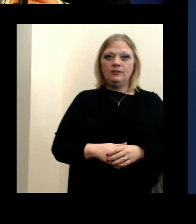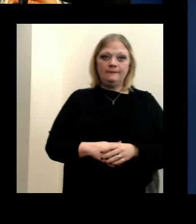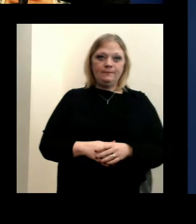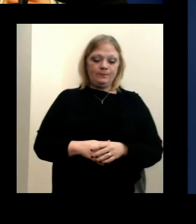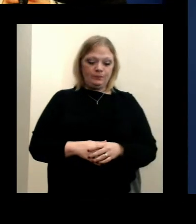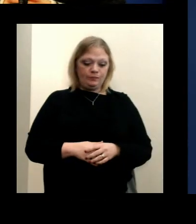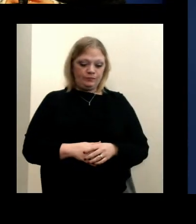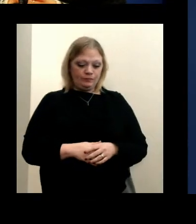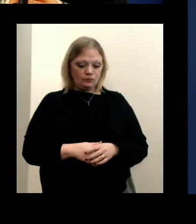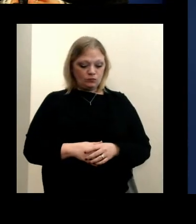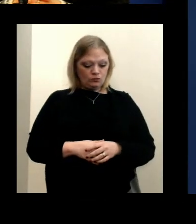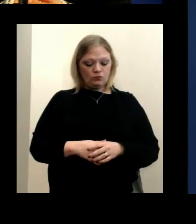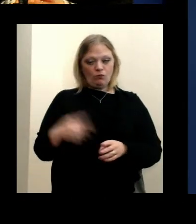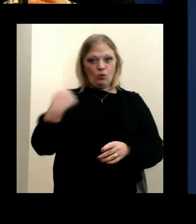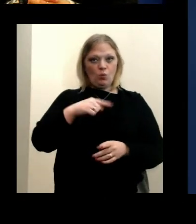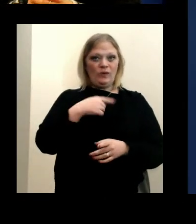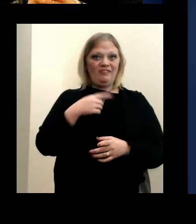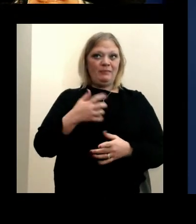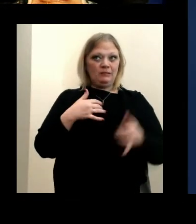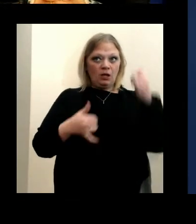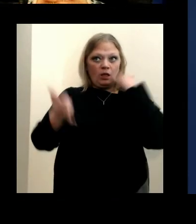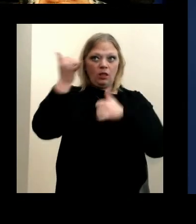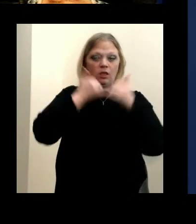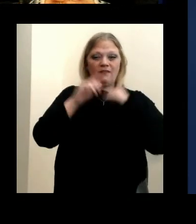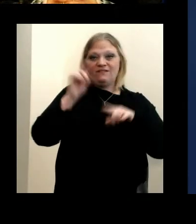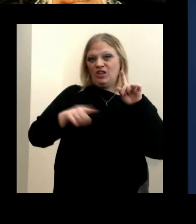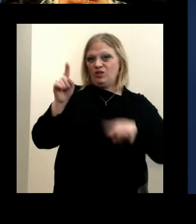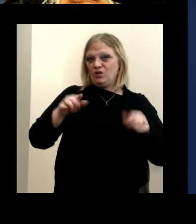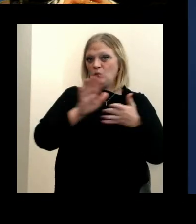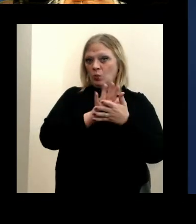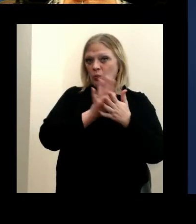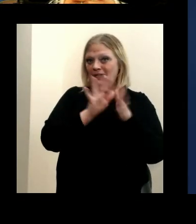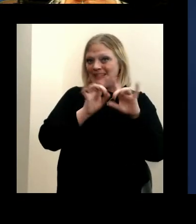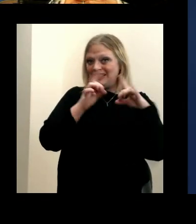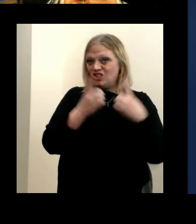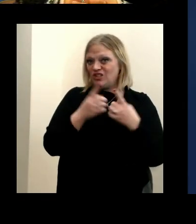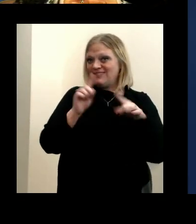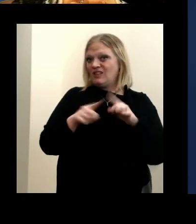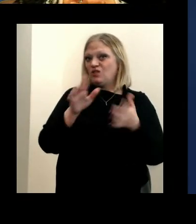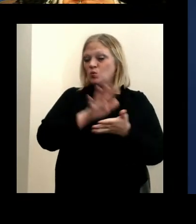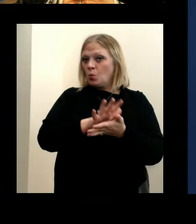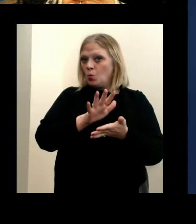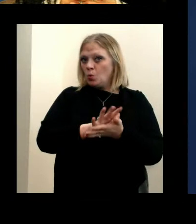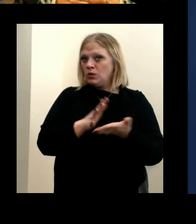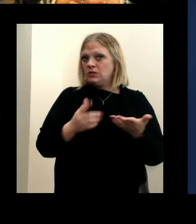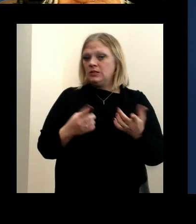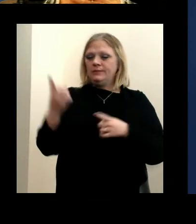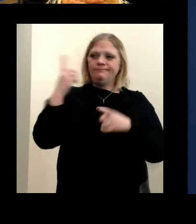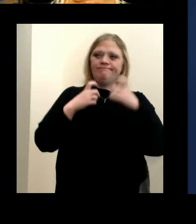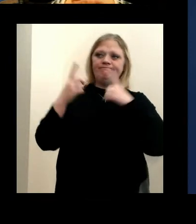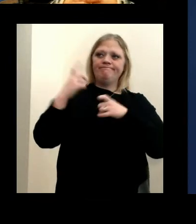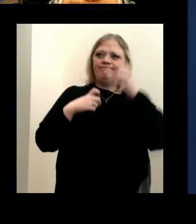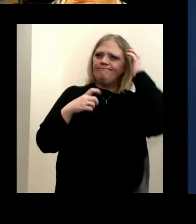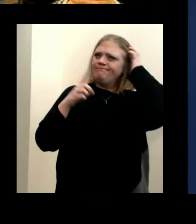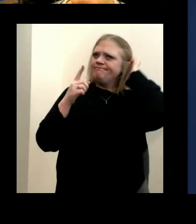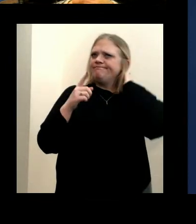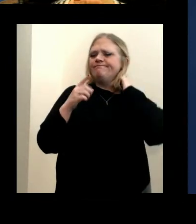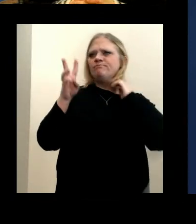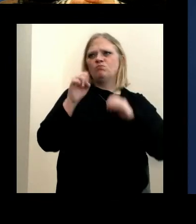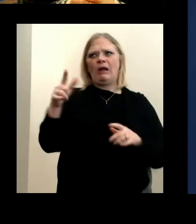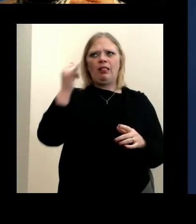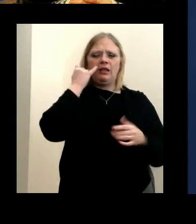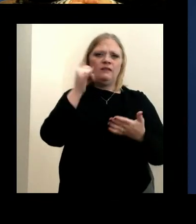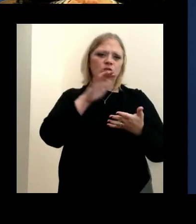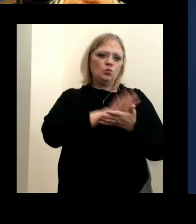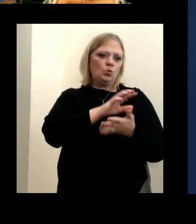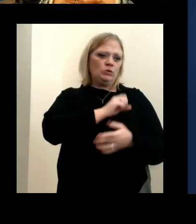receiving calls from various school districts and schools asking about, well, if school staff